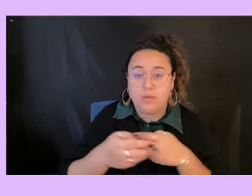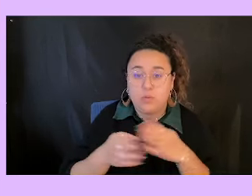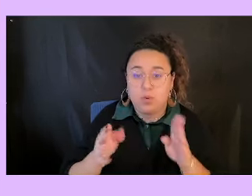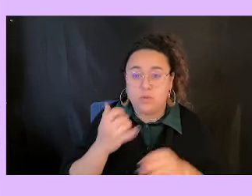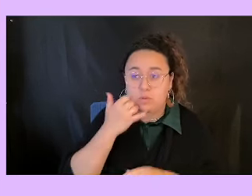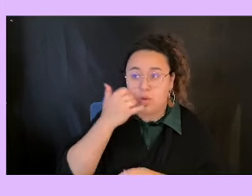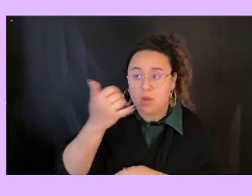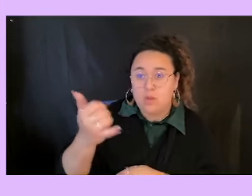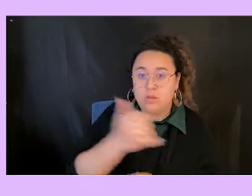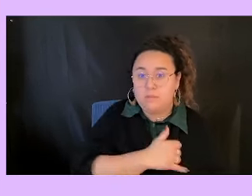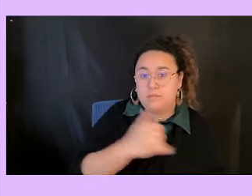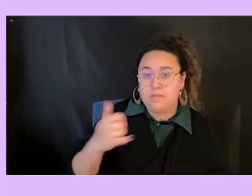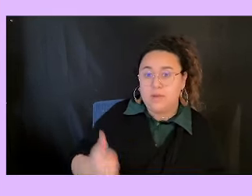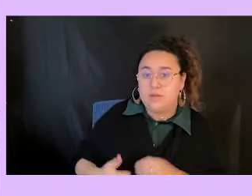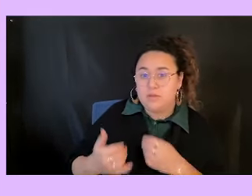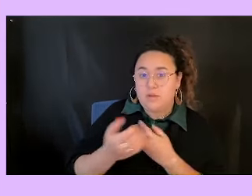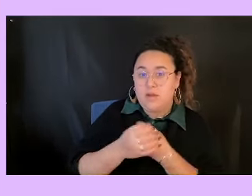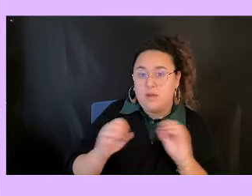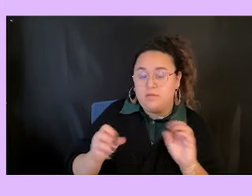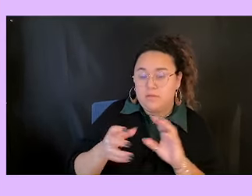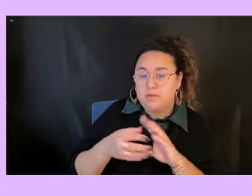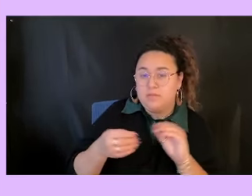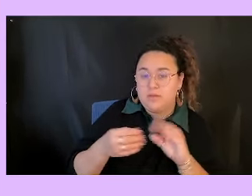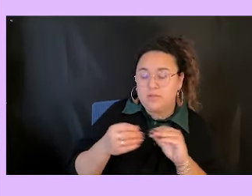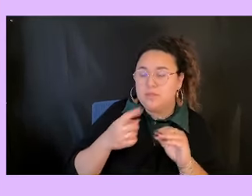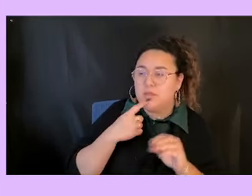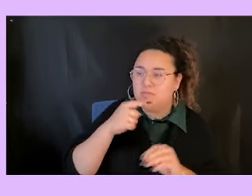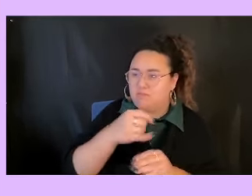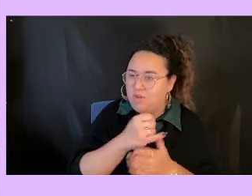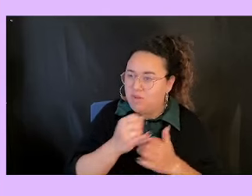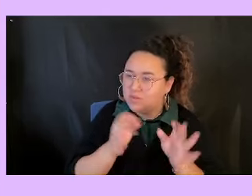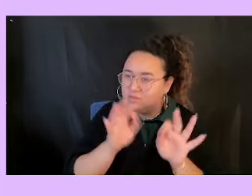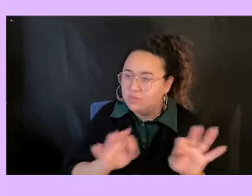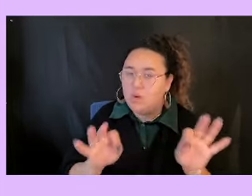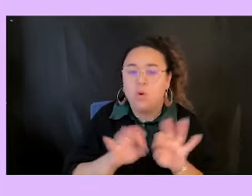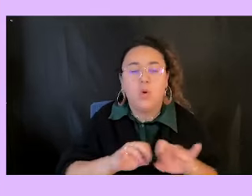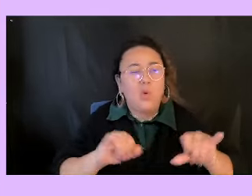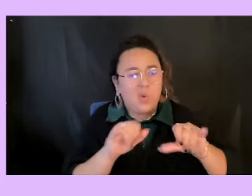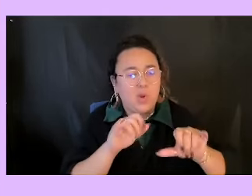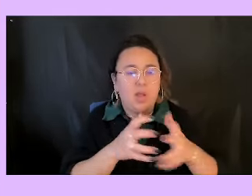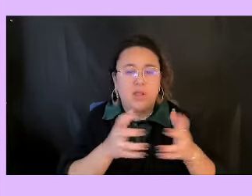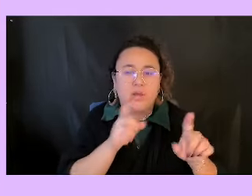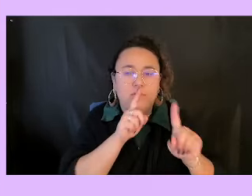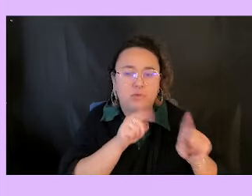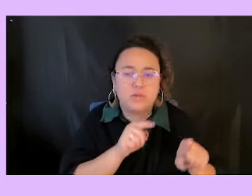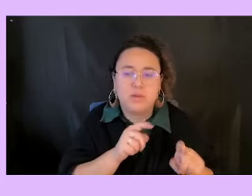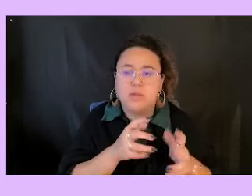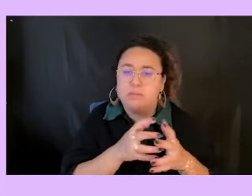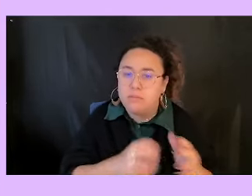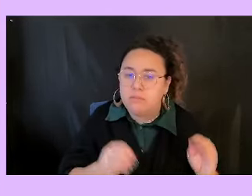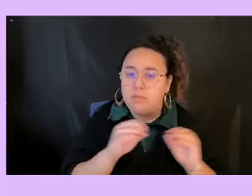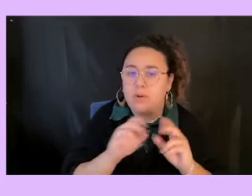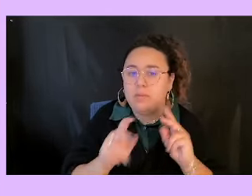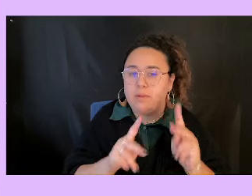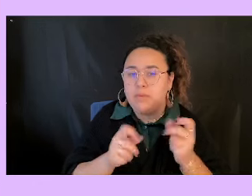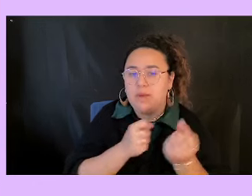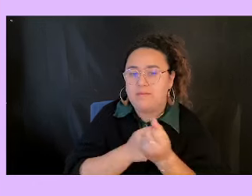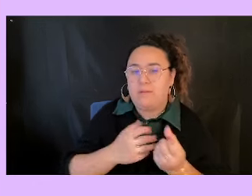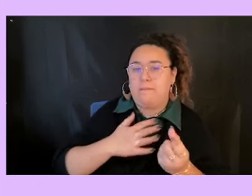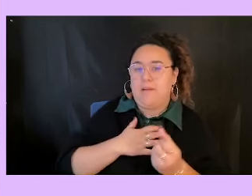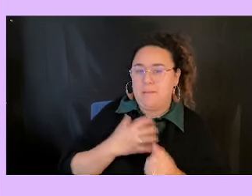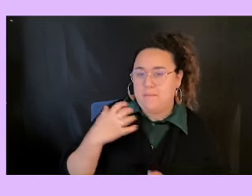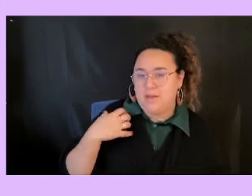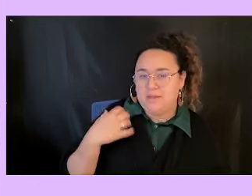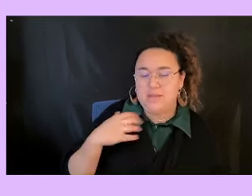mayor's office and gave this message and talked about how important it was, there would be a lot more people who are advocating to my boss, you know, than there would have